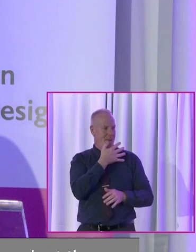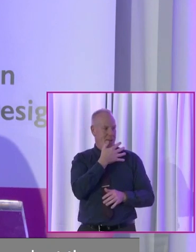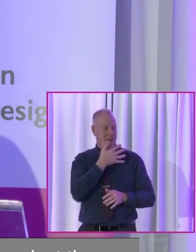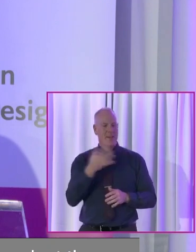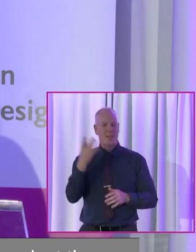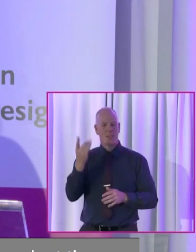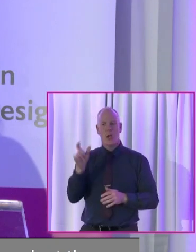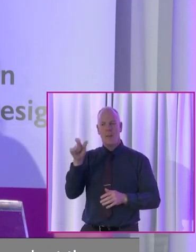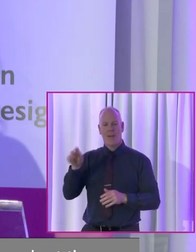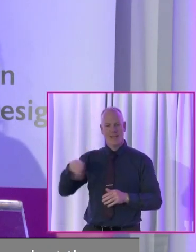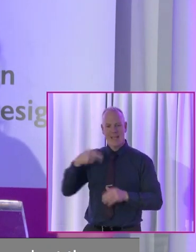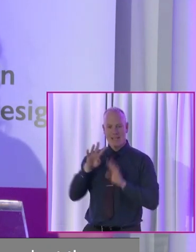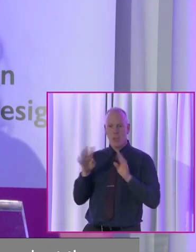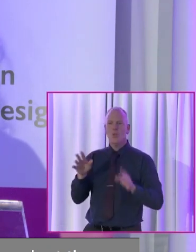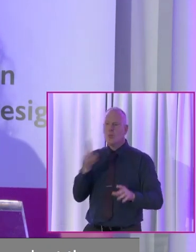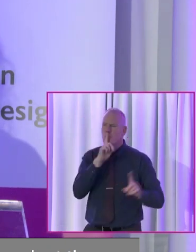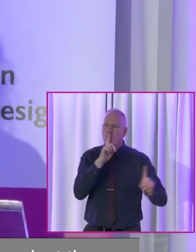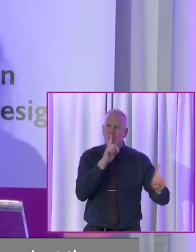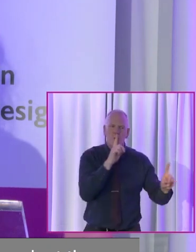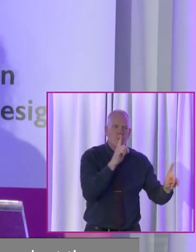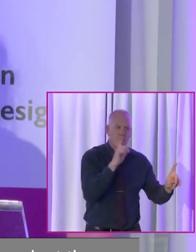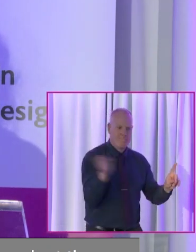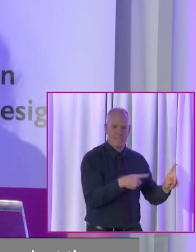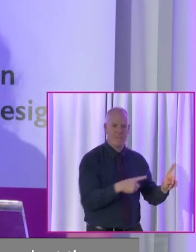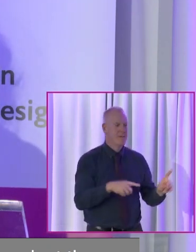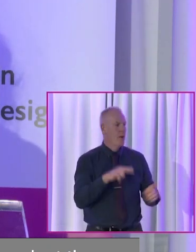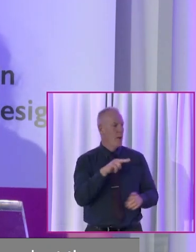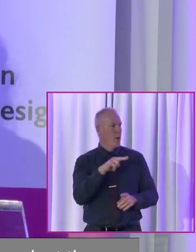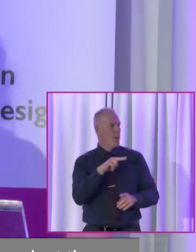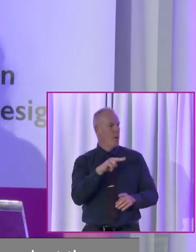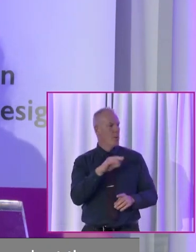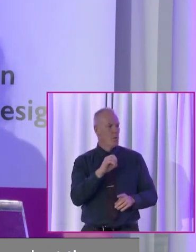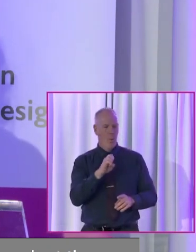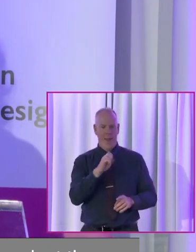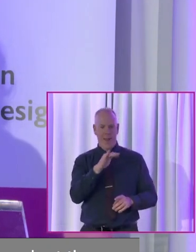To chair that session, I have Noelle O'Connor,